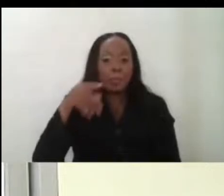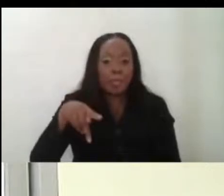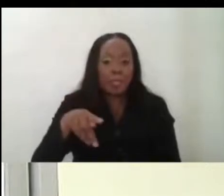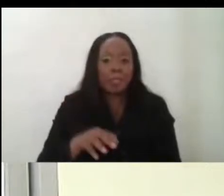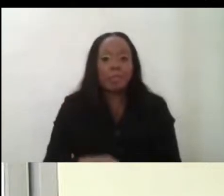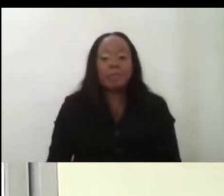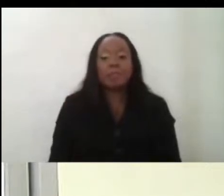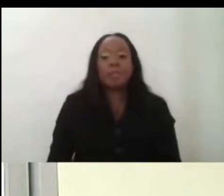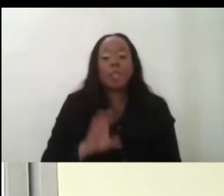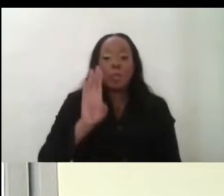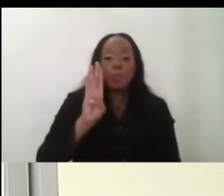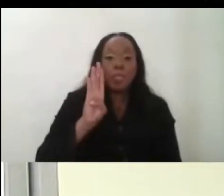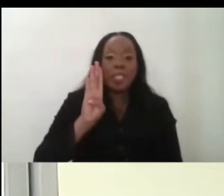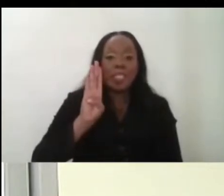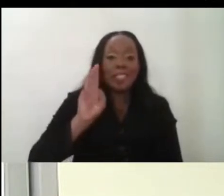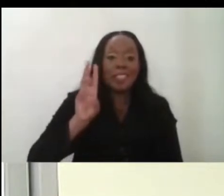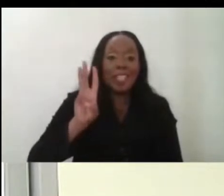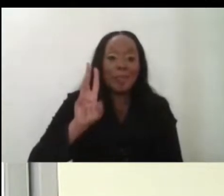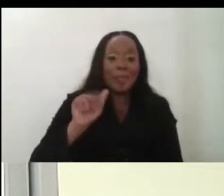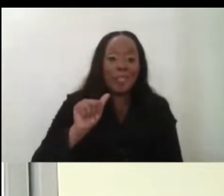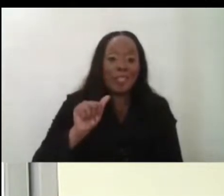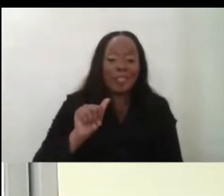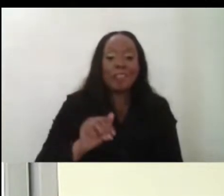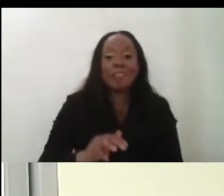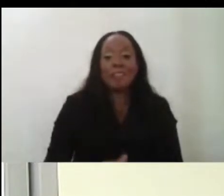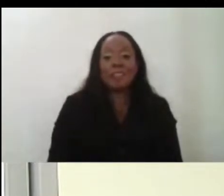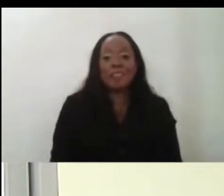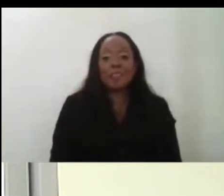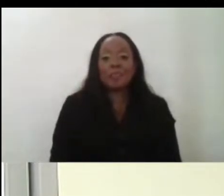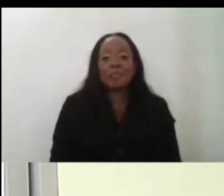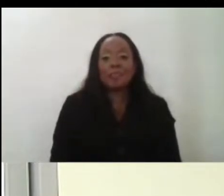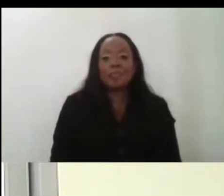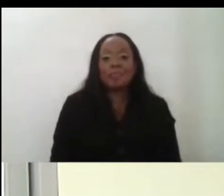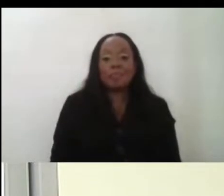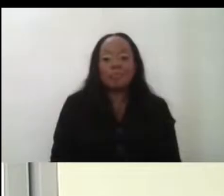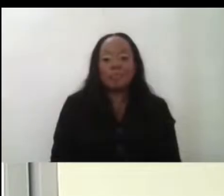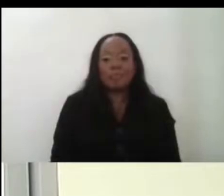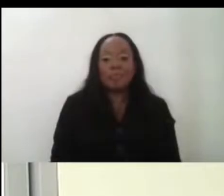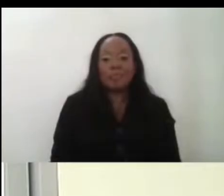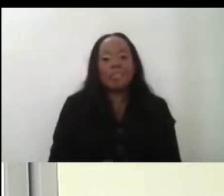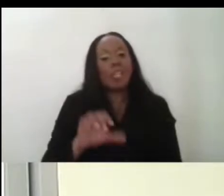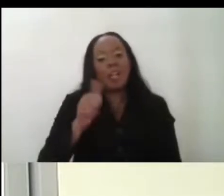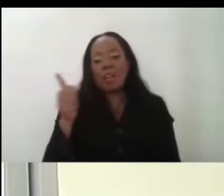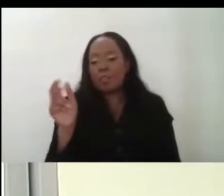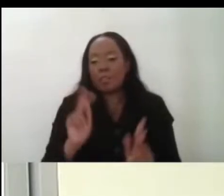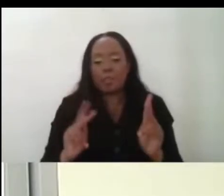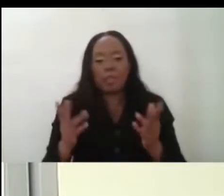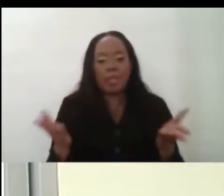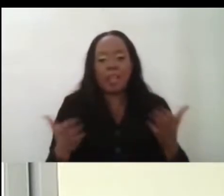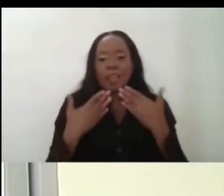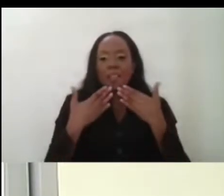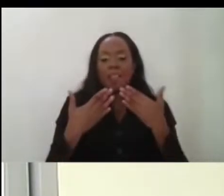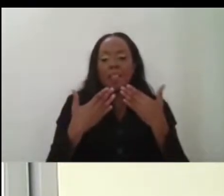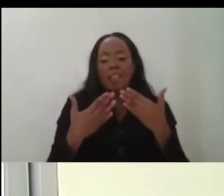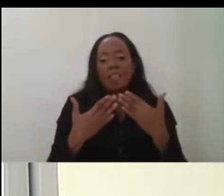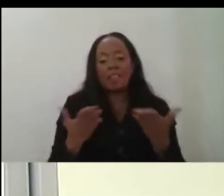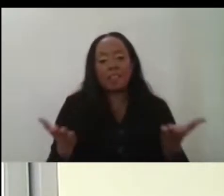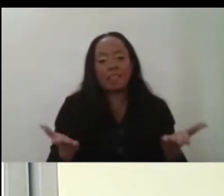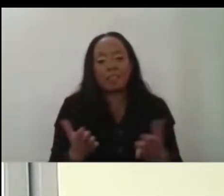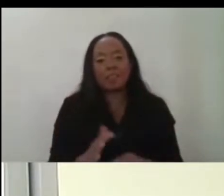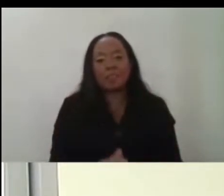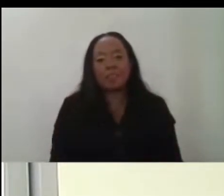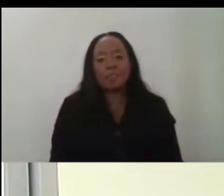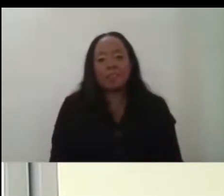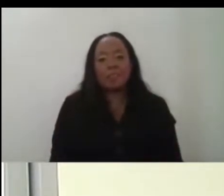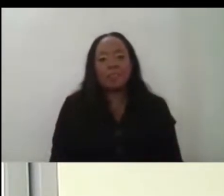Authority, and of course, the other members who are here. We thank you for your participation, but we are not